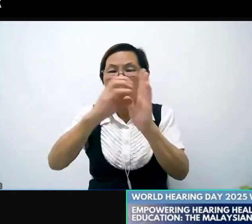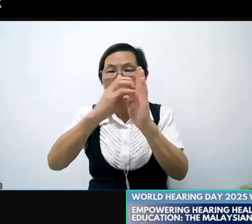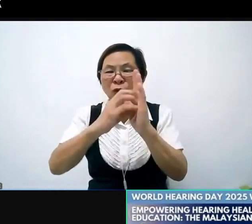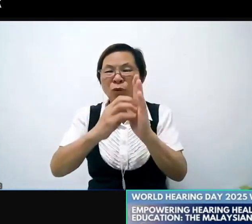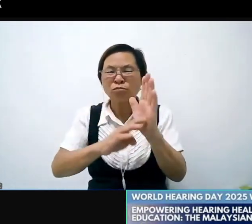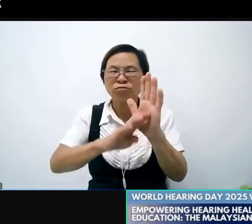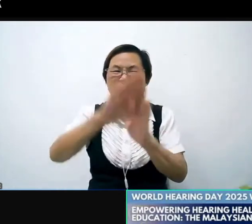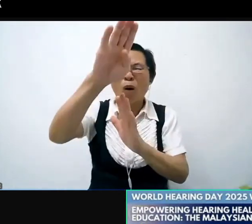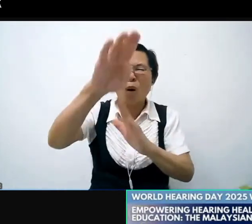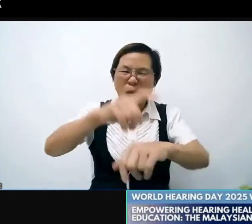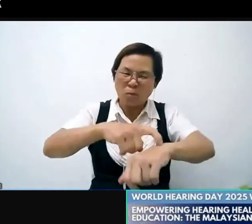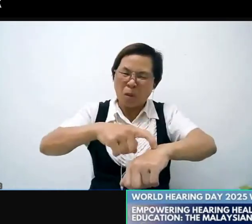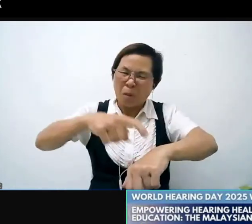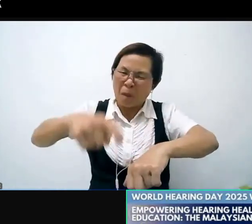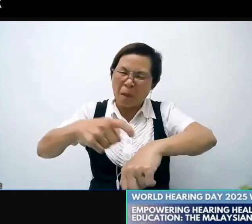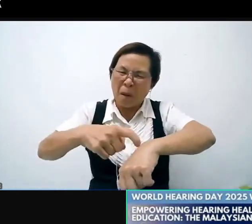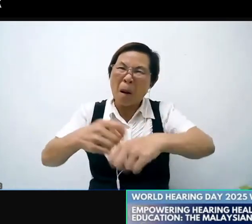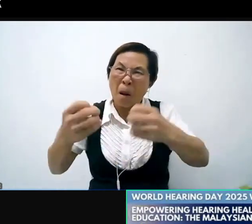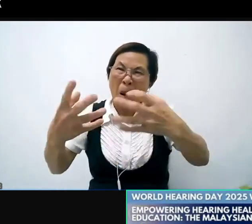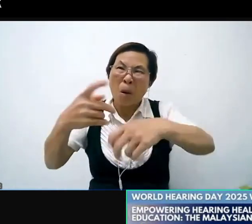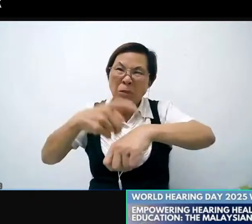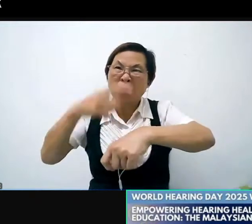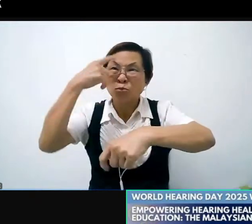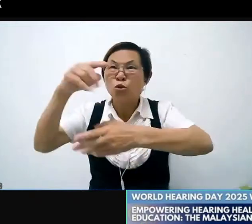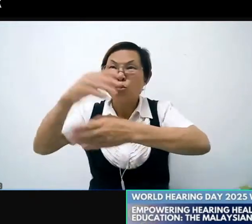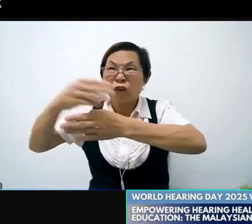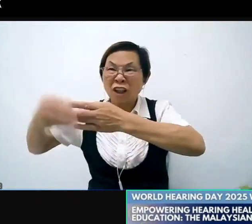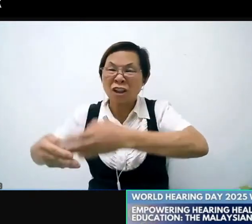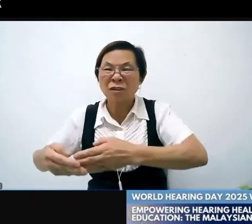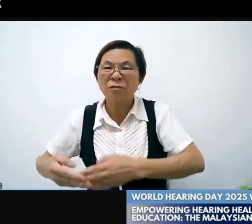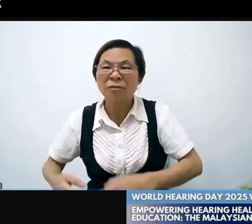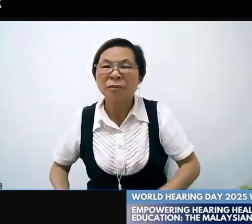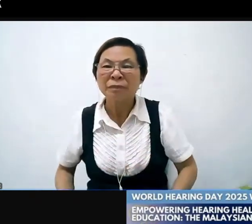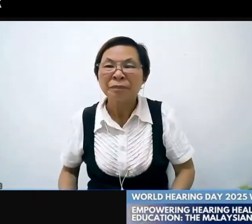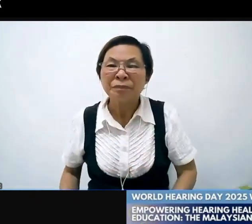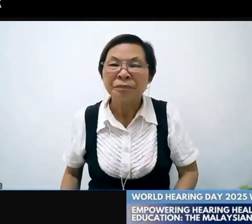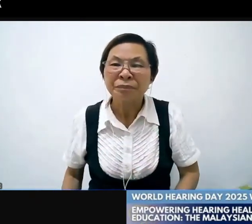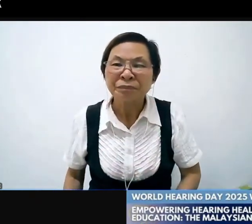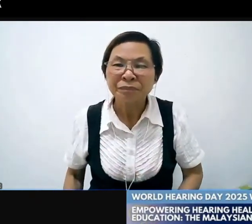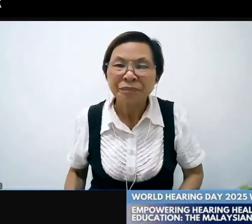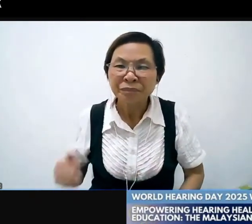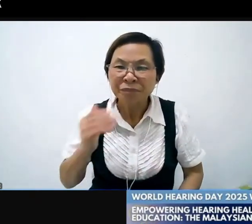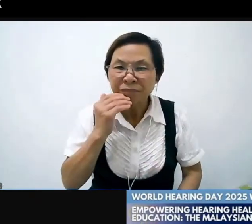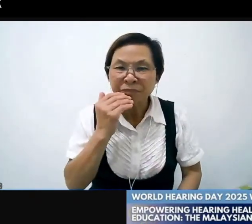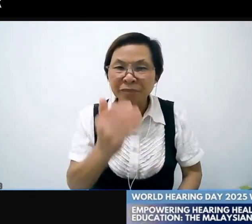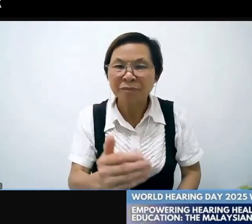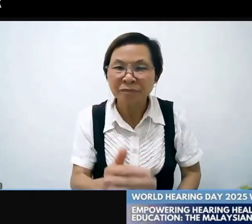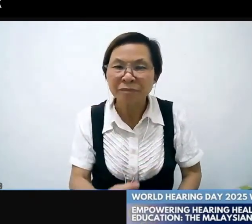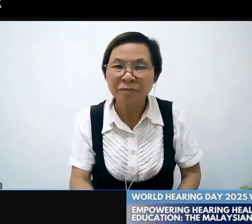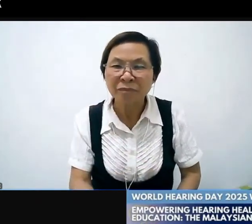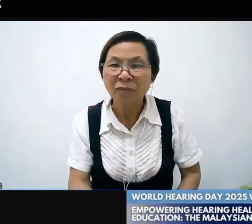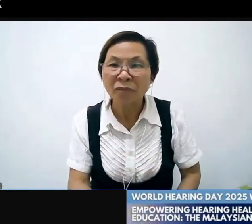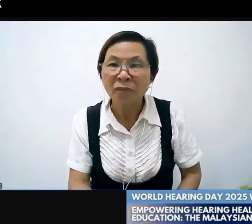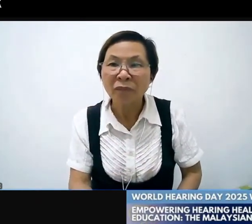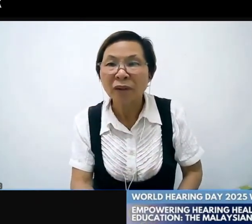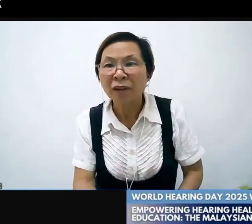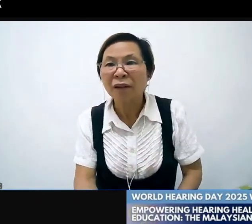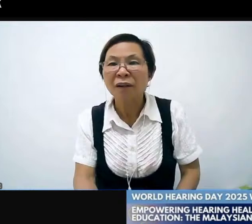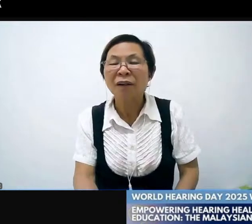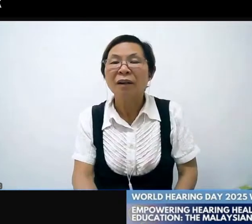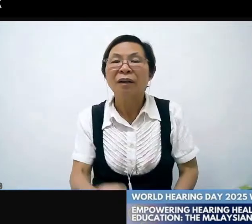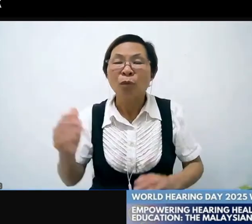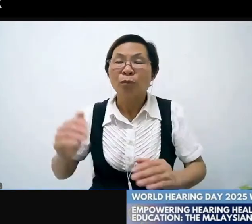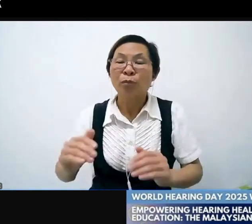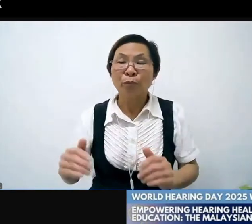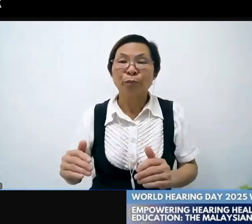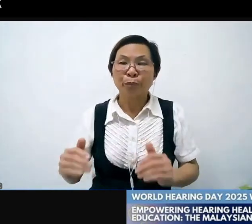process take quite some time to finish. oh. Okay, thank you, Prof. Rafidah. Okay, we move to